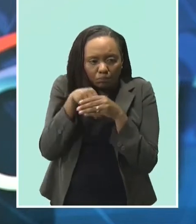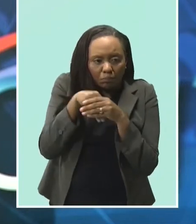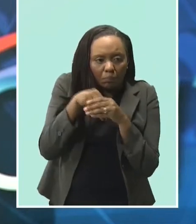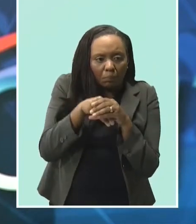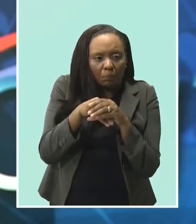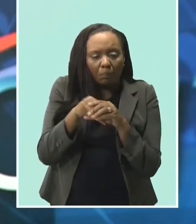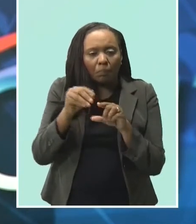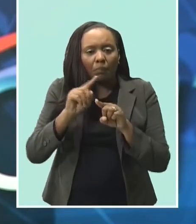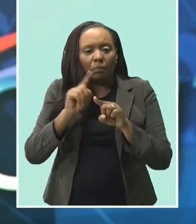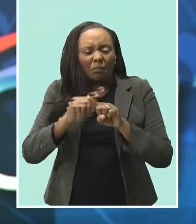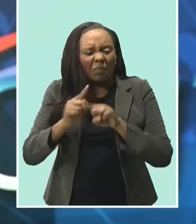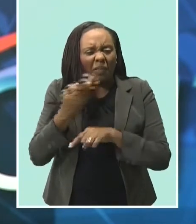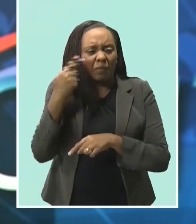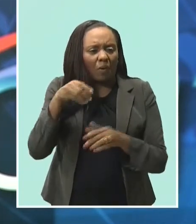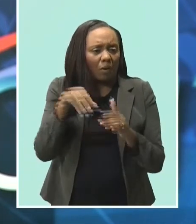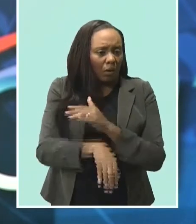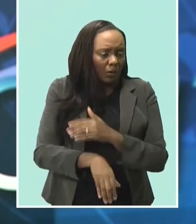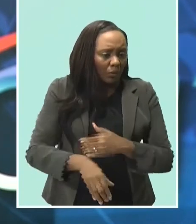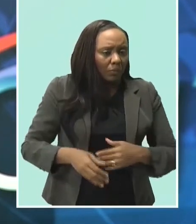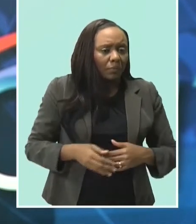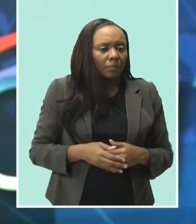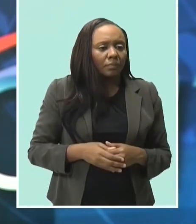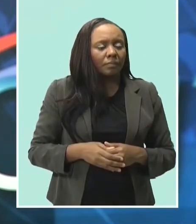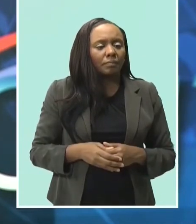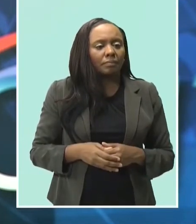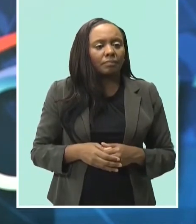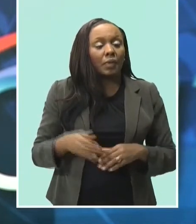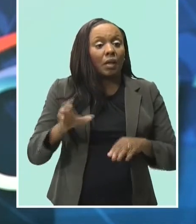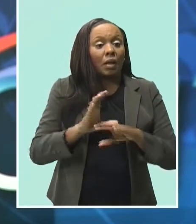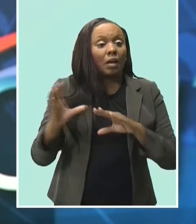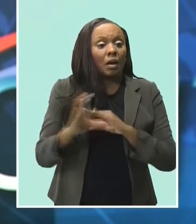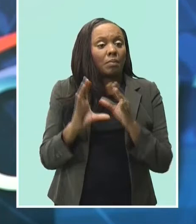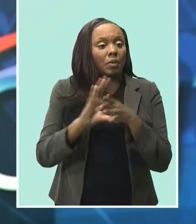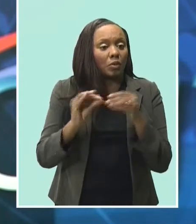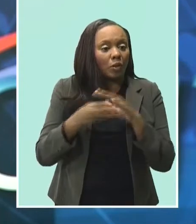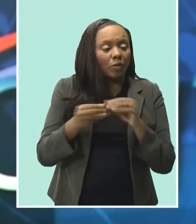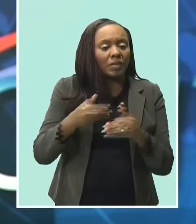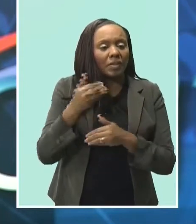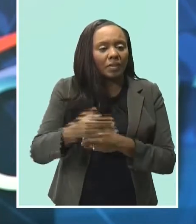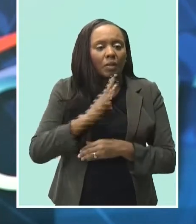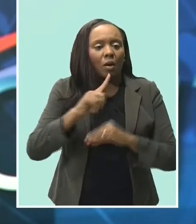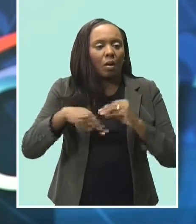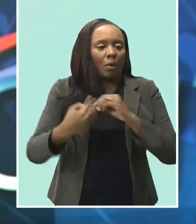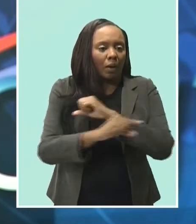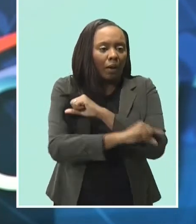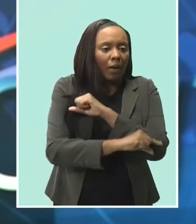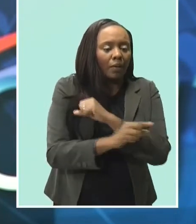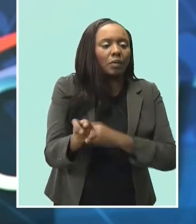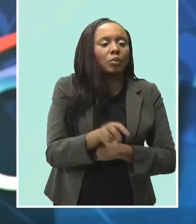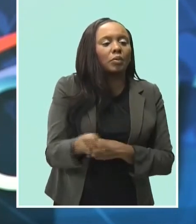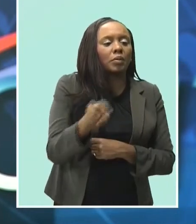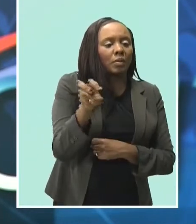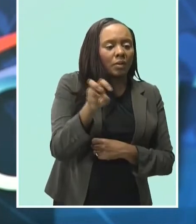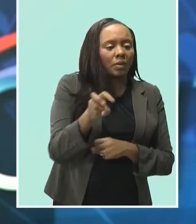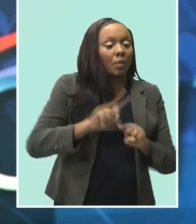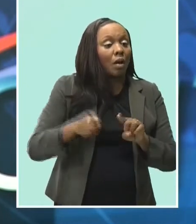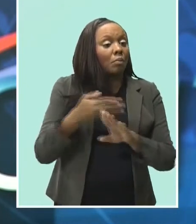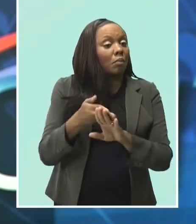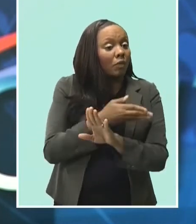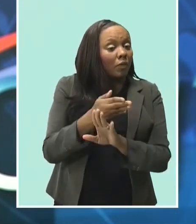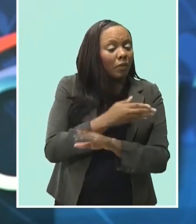dairy farming where we can produce more flavored milk for consumption in Barbados. The